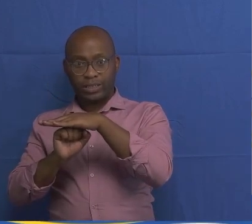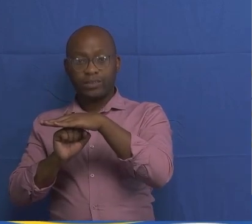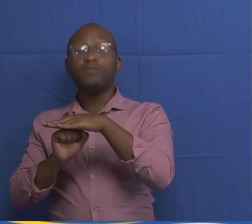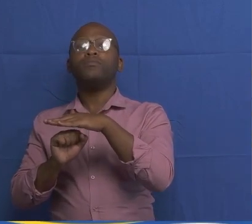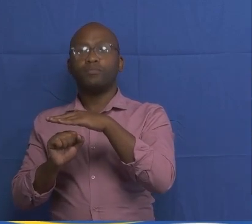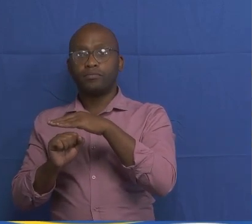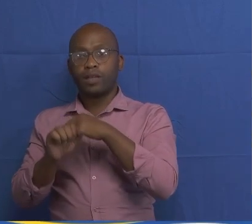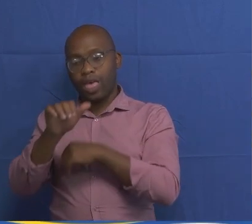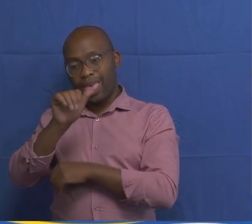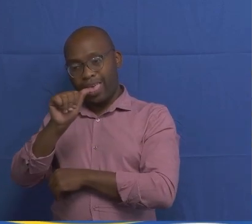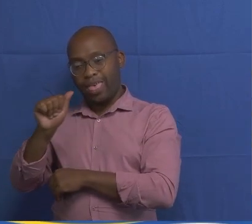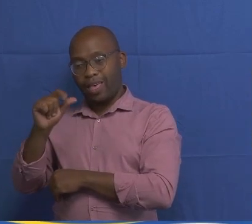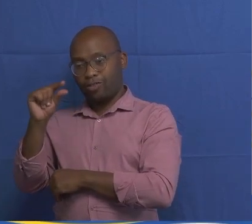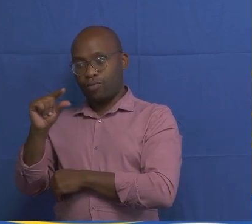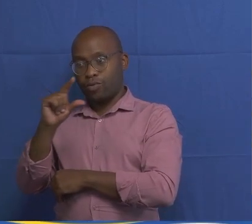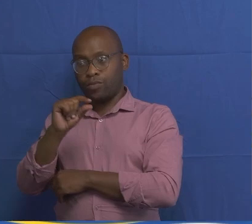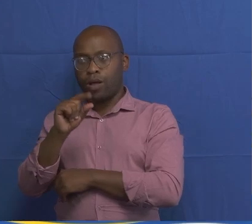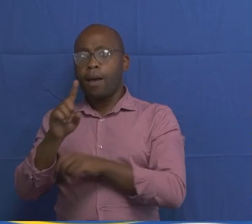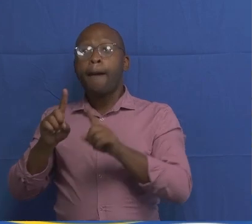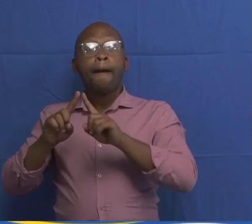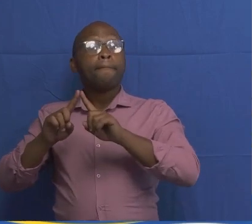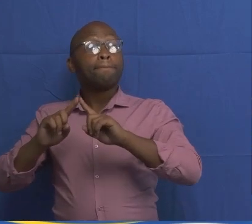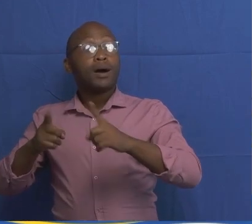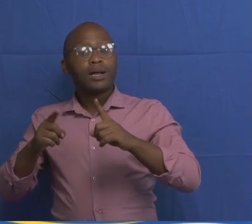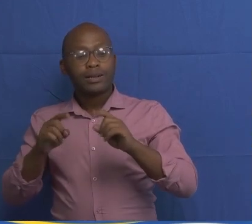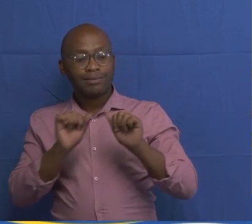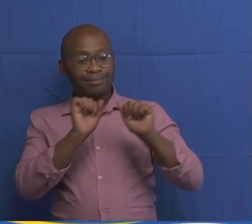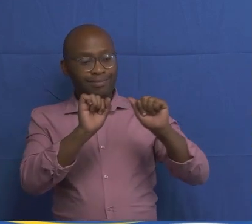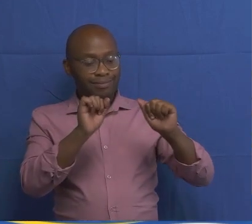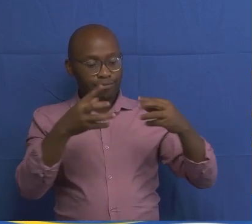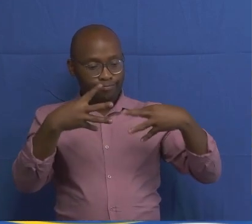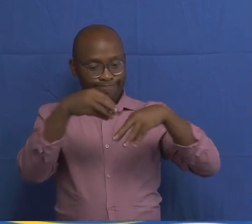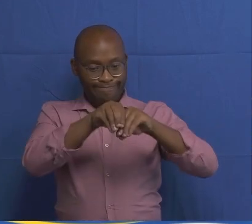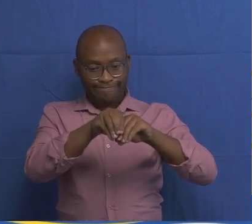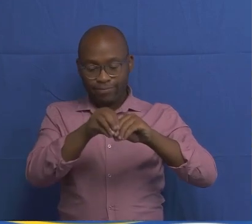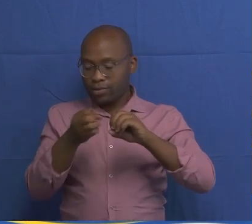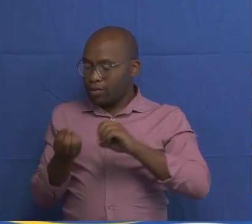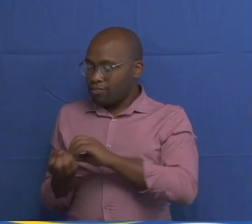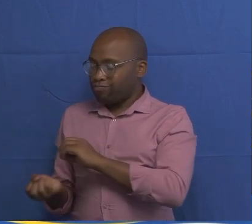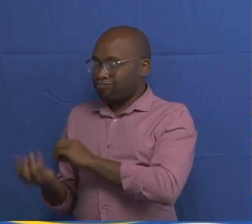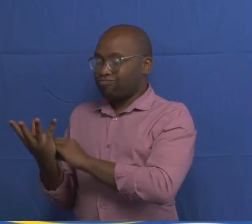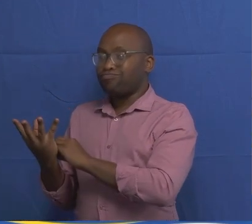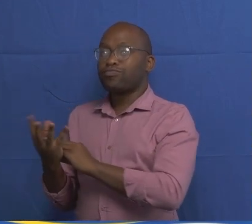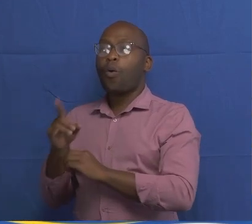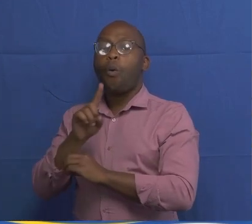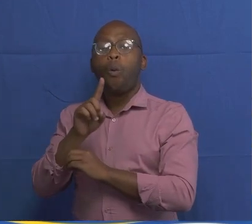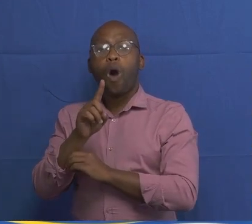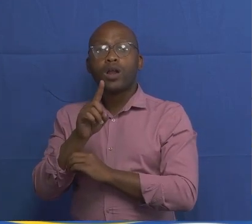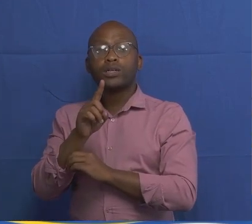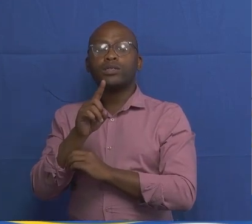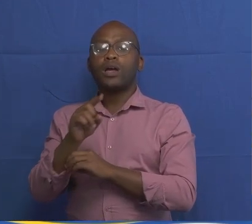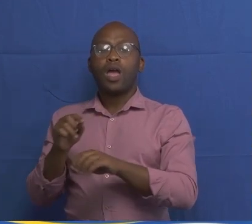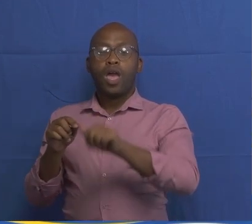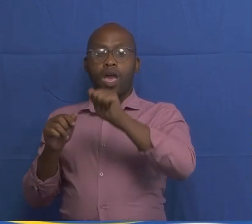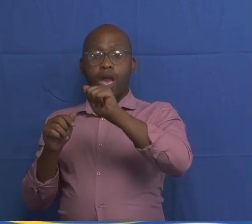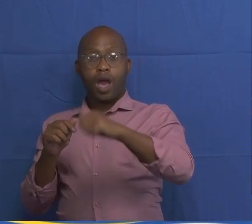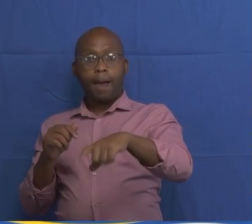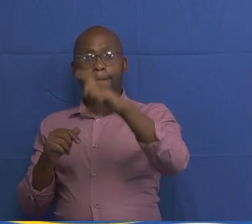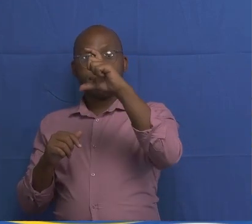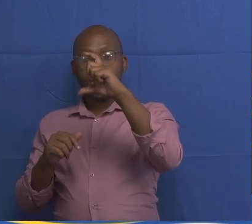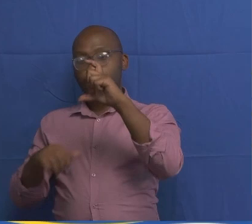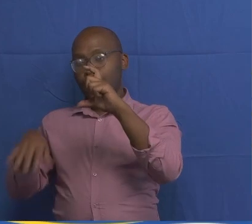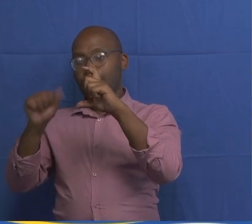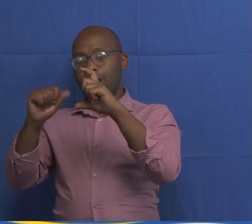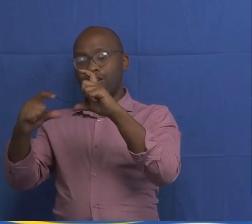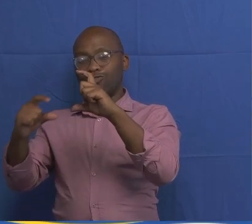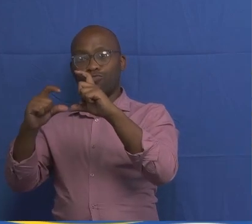the offspring now is displaying the phenotype of the parent that had the dominant alleles.